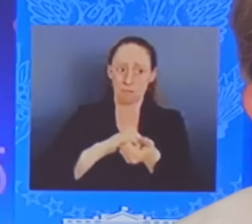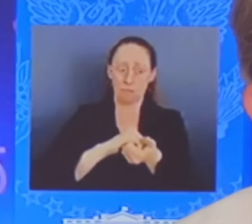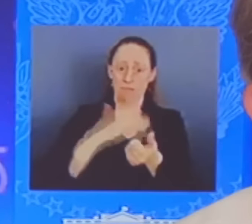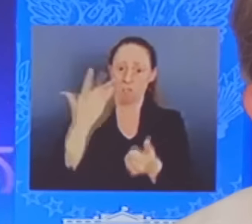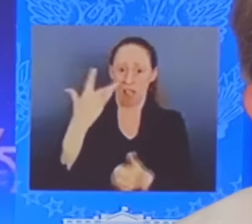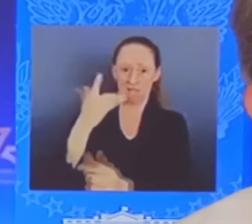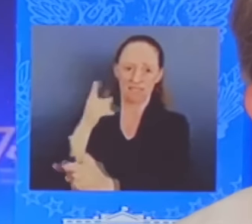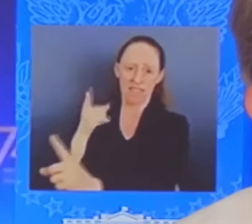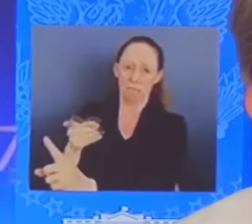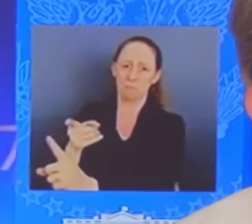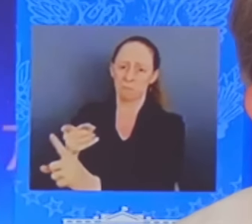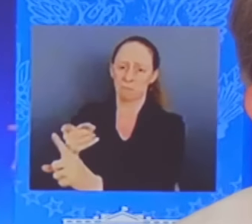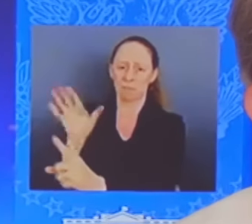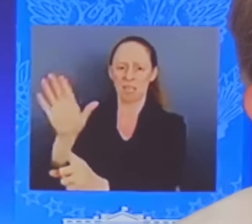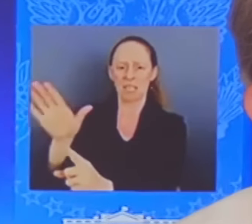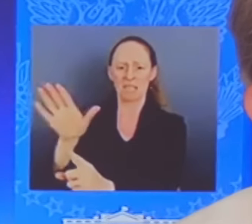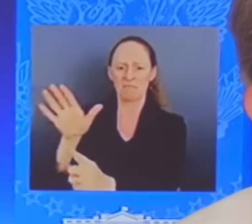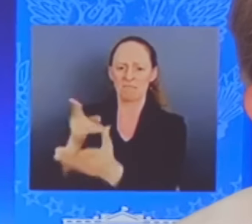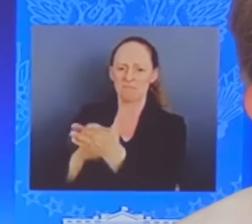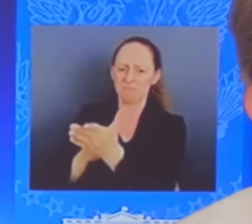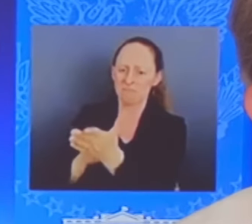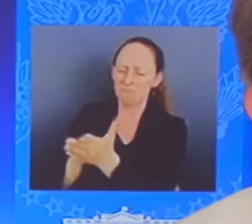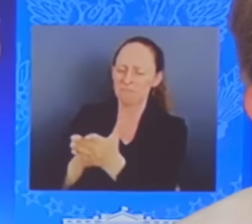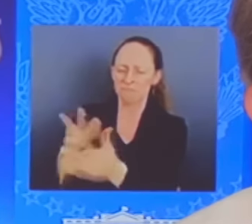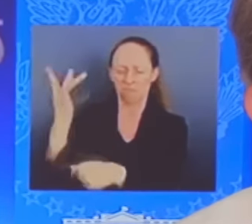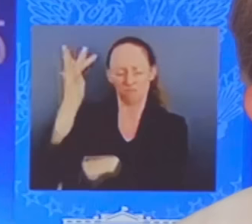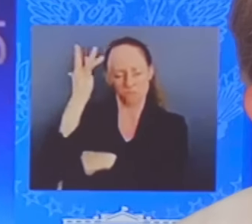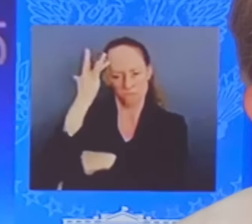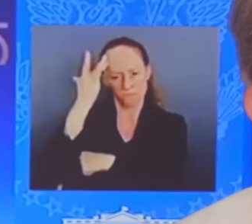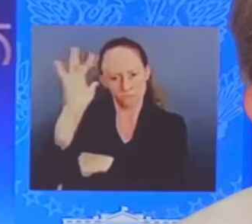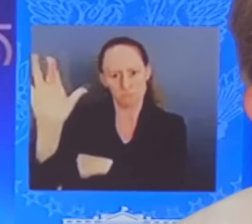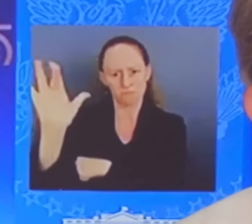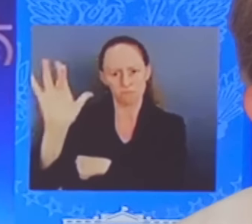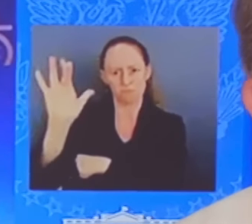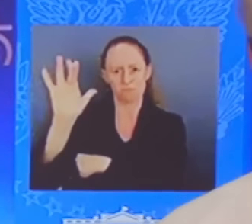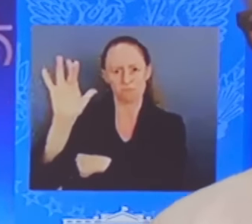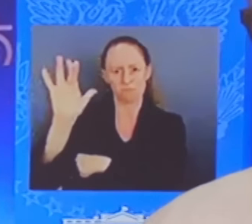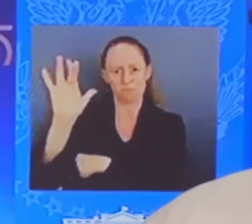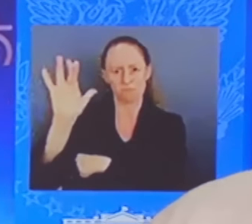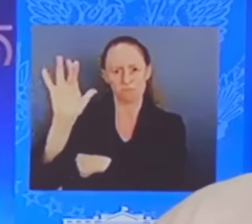and intellectual rigor, a calm temperament, a moment of crisis.